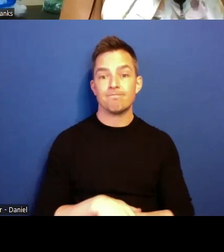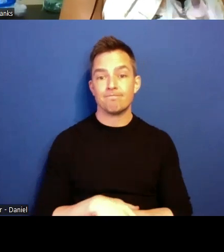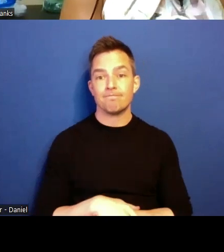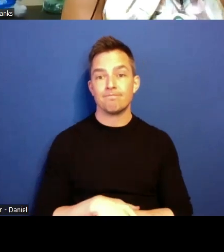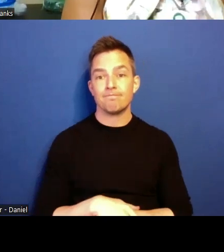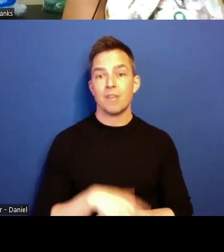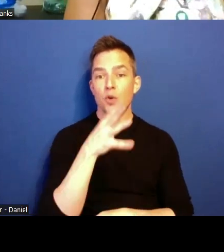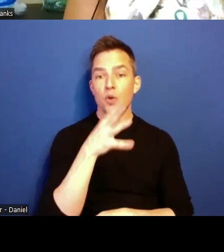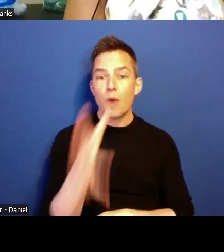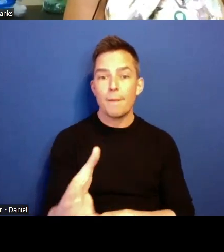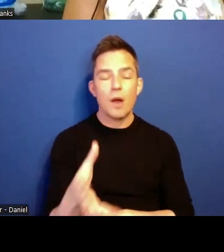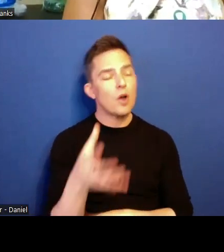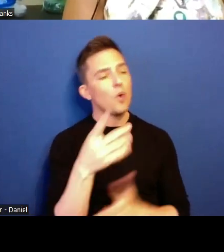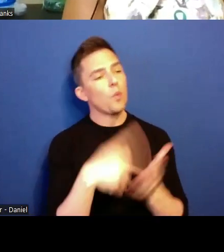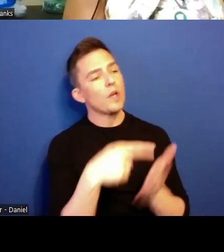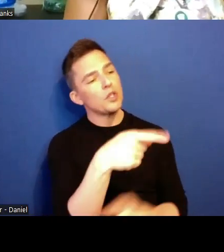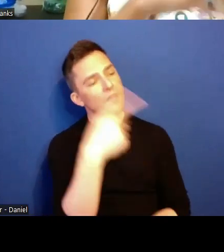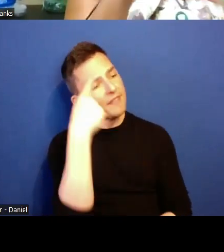Grandma, what do you think?